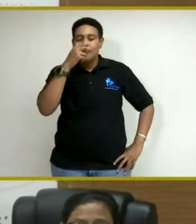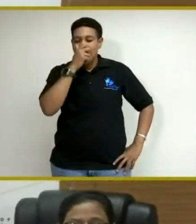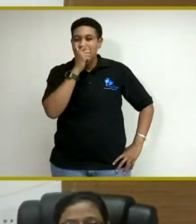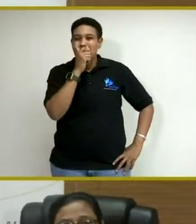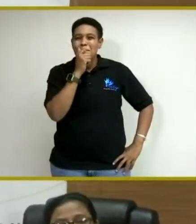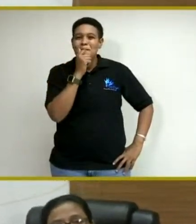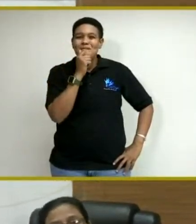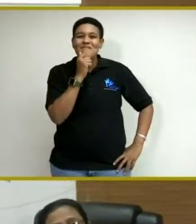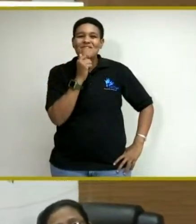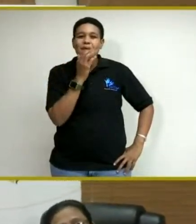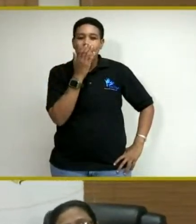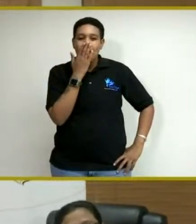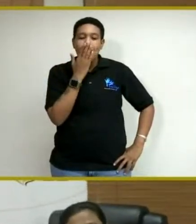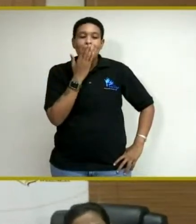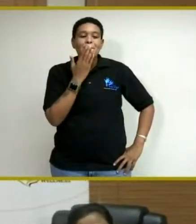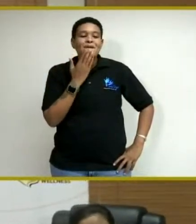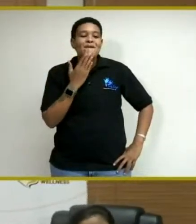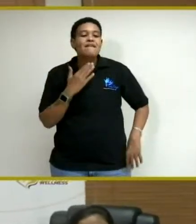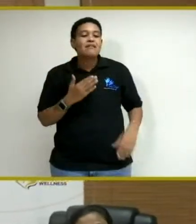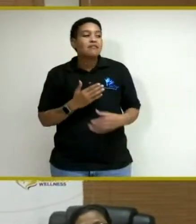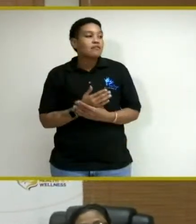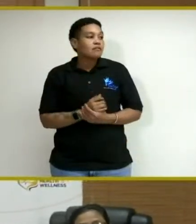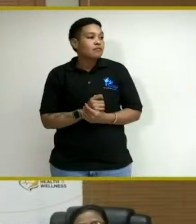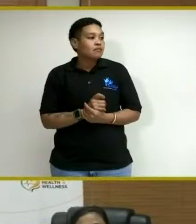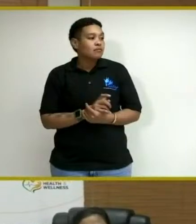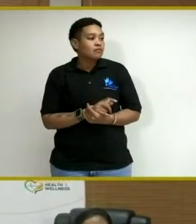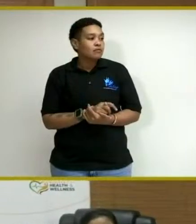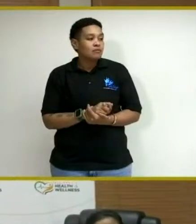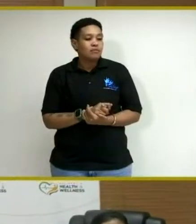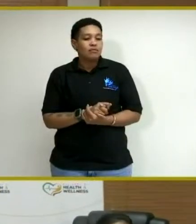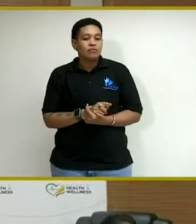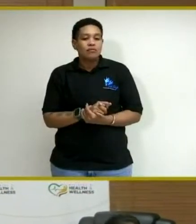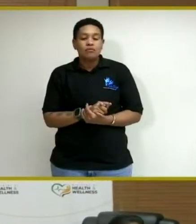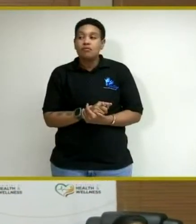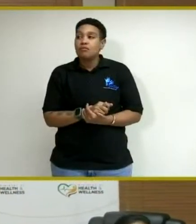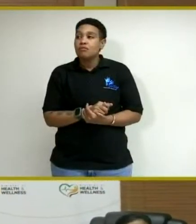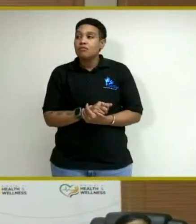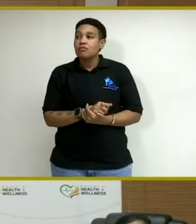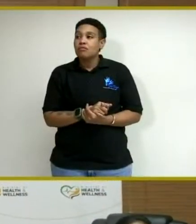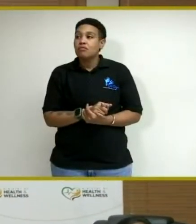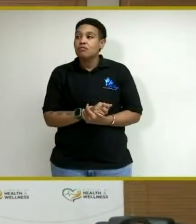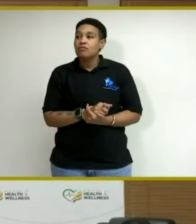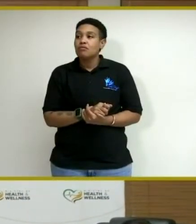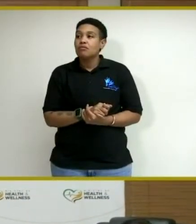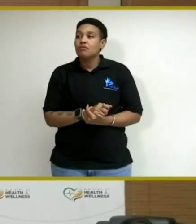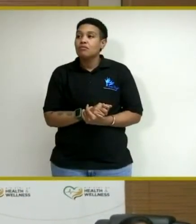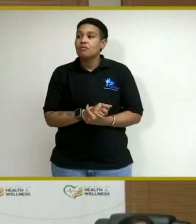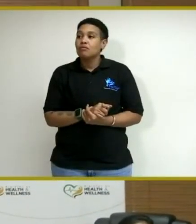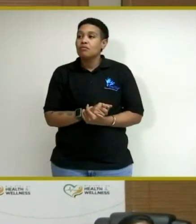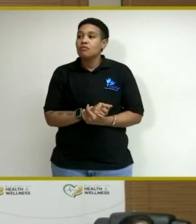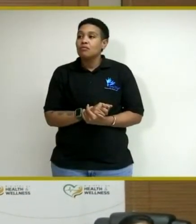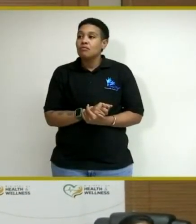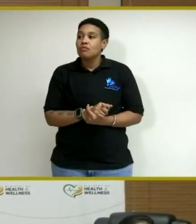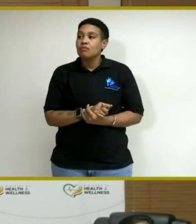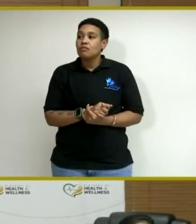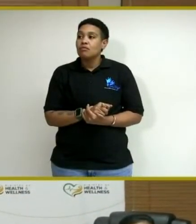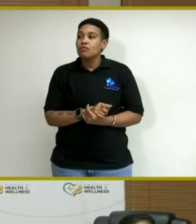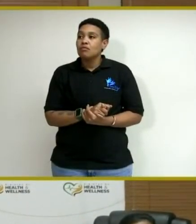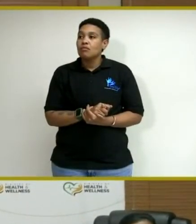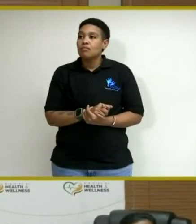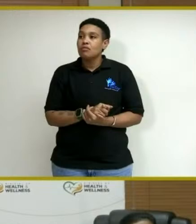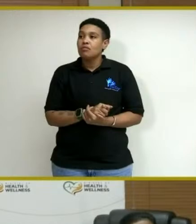Good evening, everybody. I wanted to ask a follow-up to Janet's question, or maybe it was